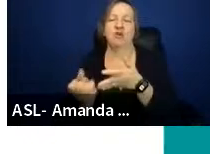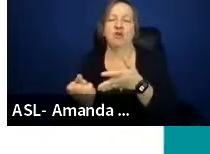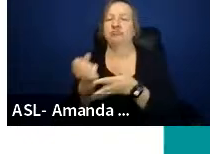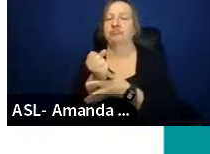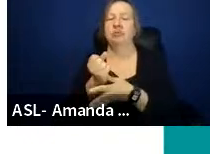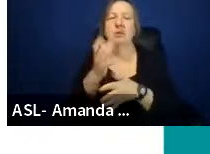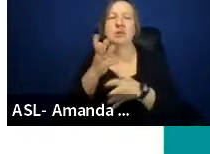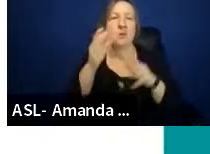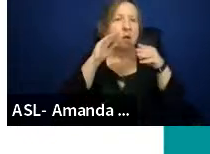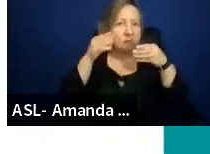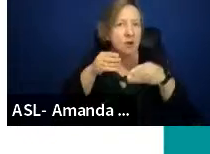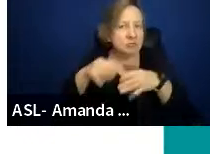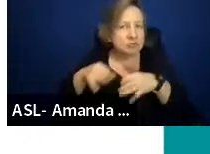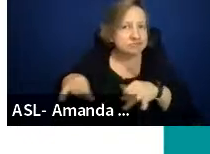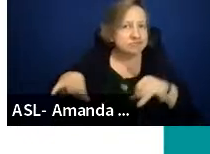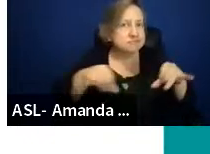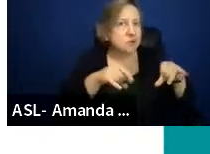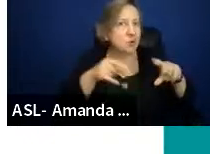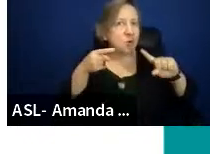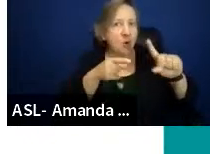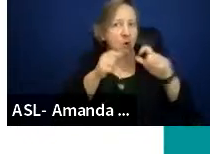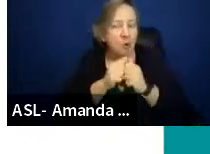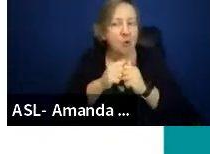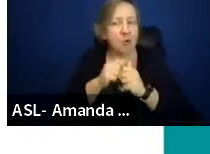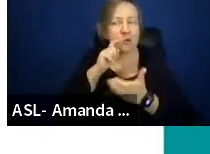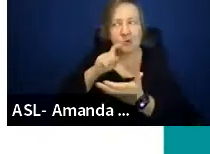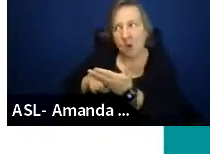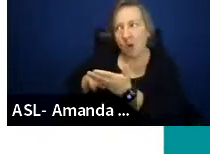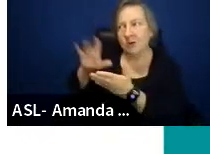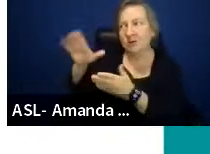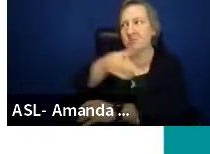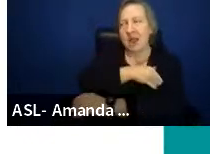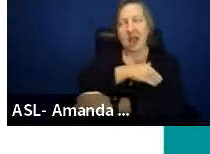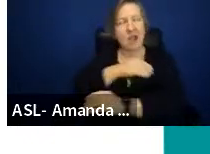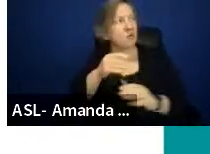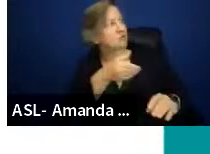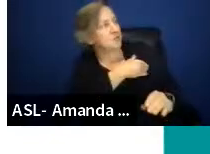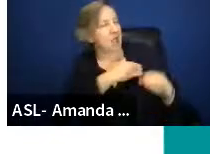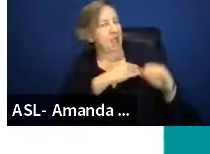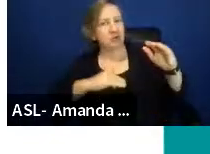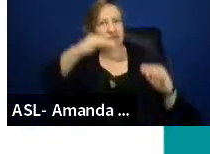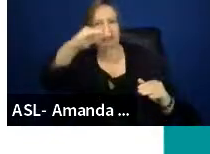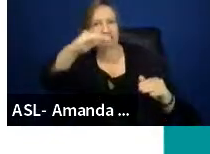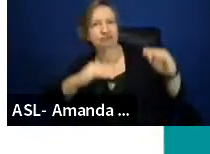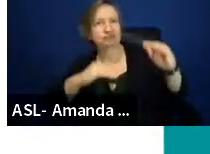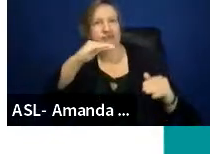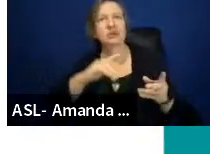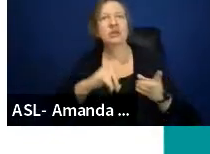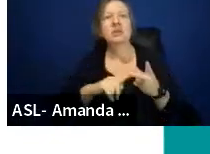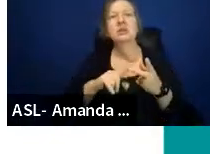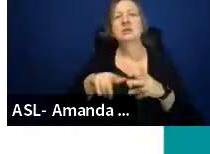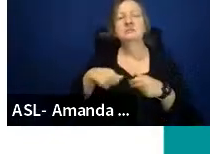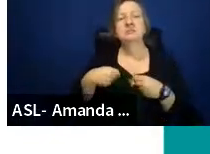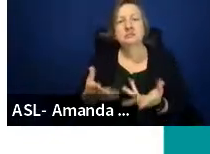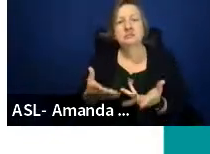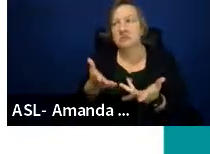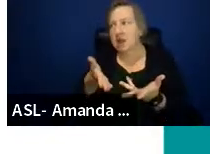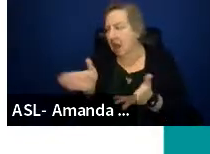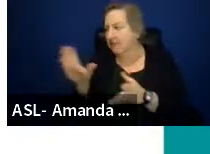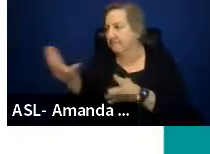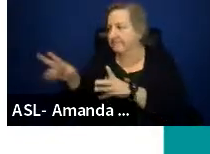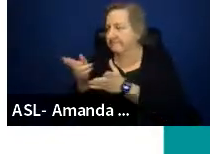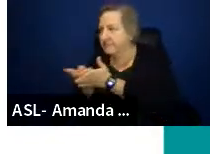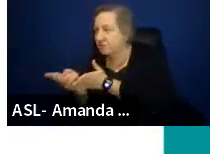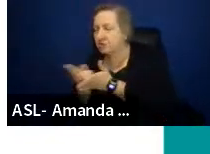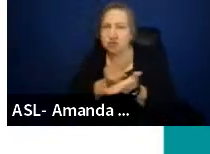common goal, notice the power dynamics in the room, create a space for multiple truths and norms, practice being kind and brave,